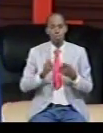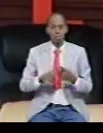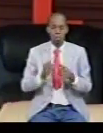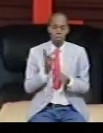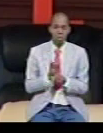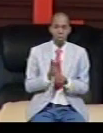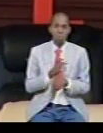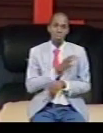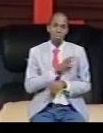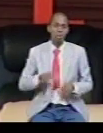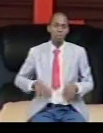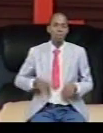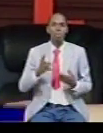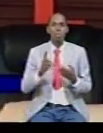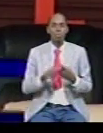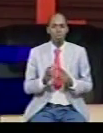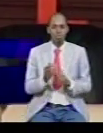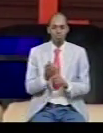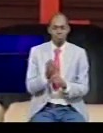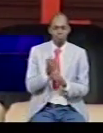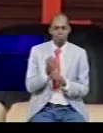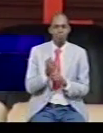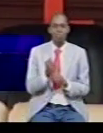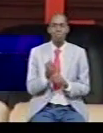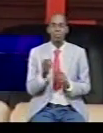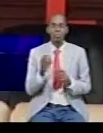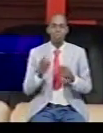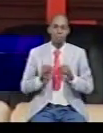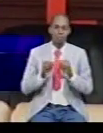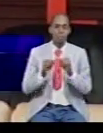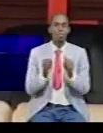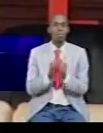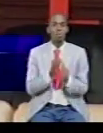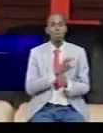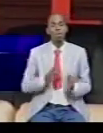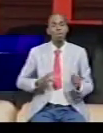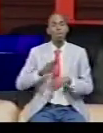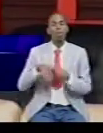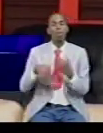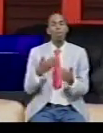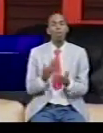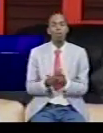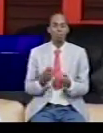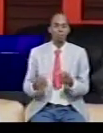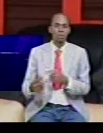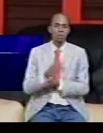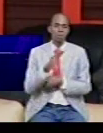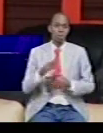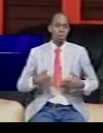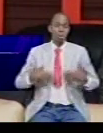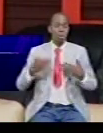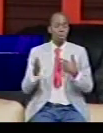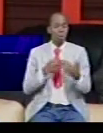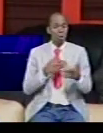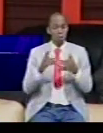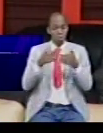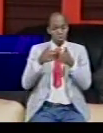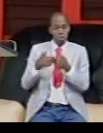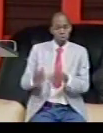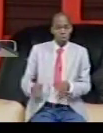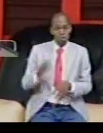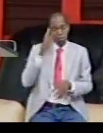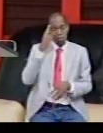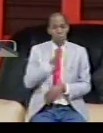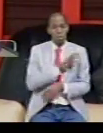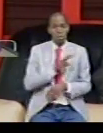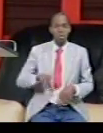you want to hold on to Christ all the days of your life. Whatever you lose, the Lord will